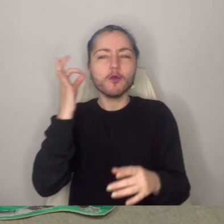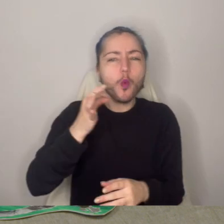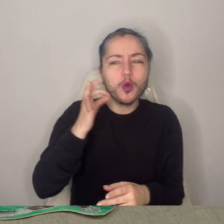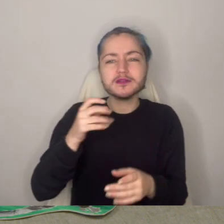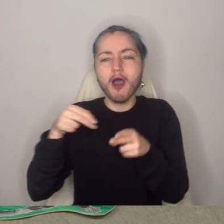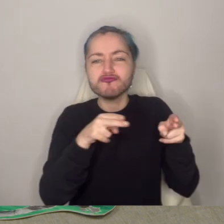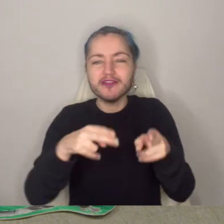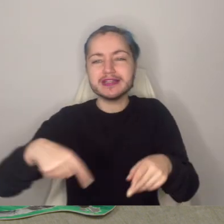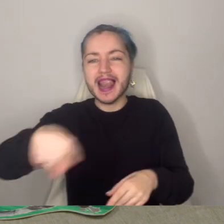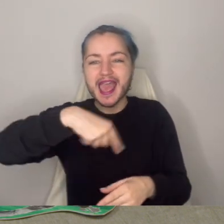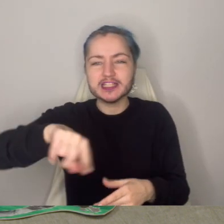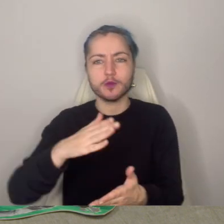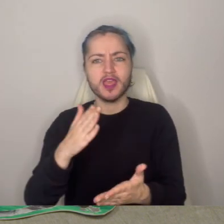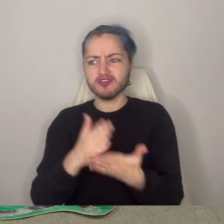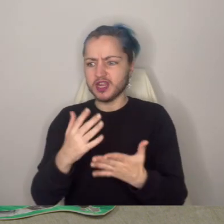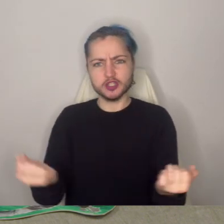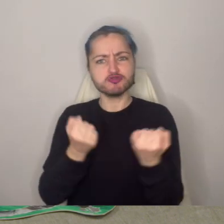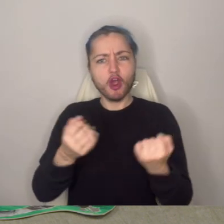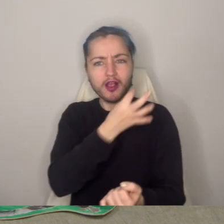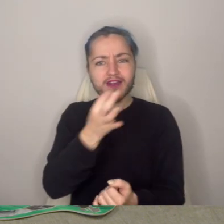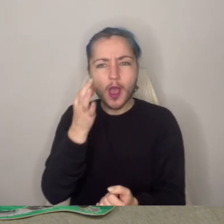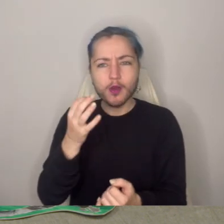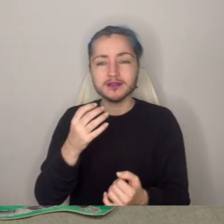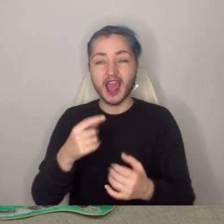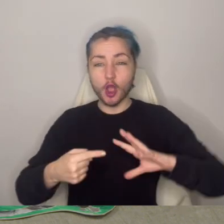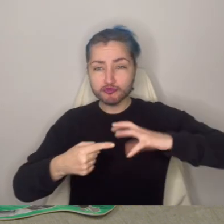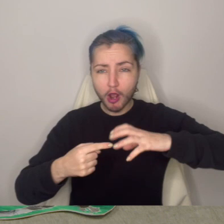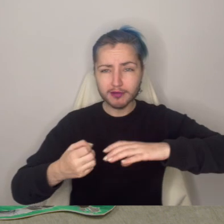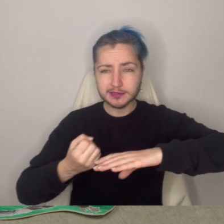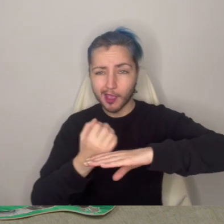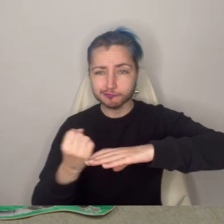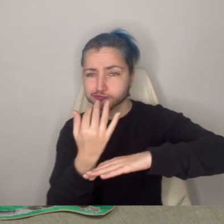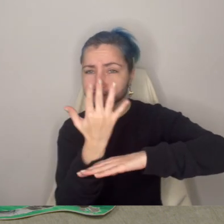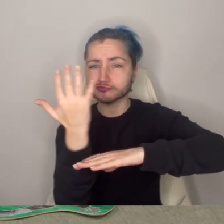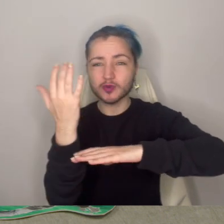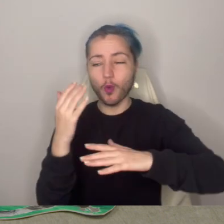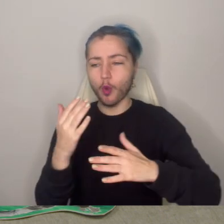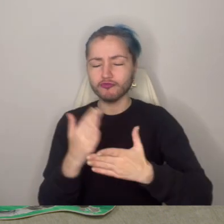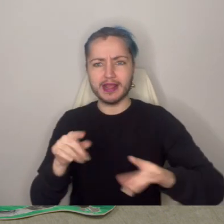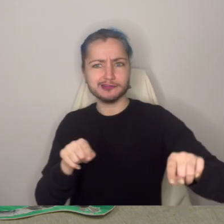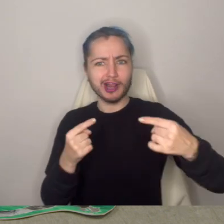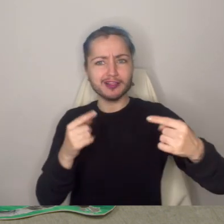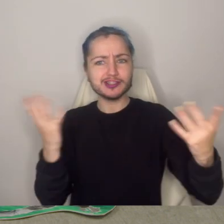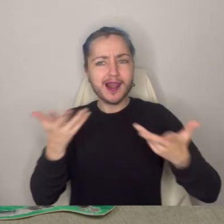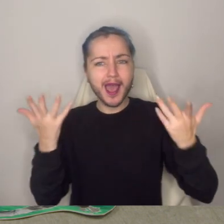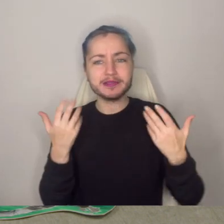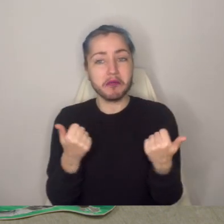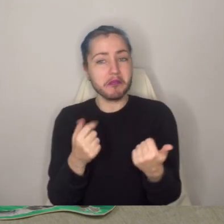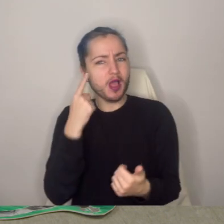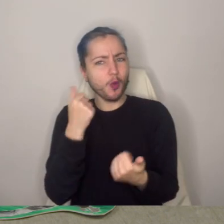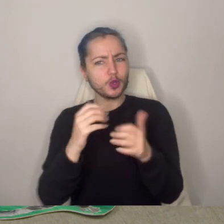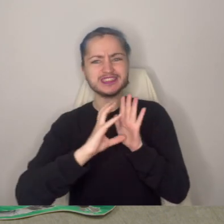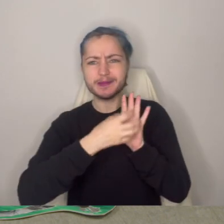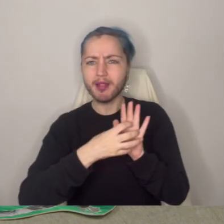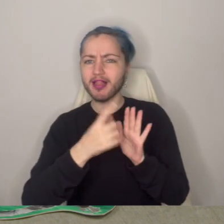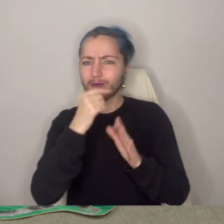they're really resilient. They grow on rocks. They grow in really intense climates. And so I thought it would be a nice symbol to speak about